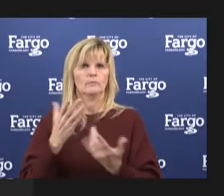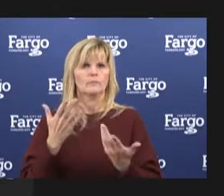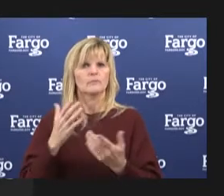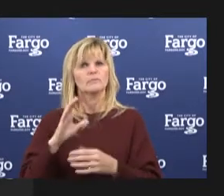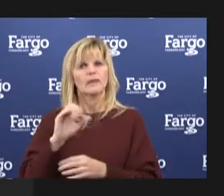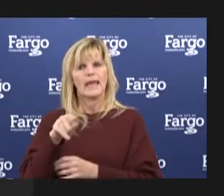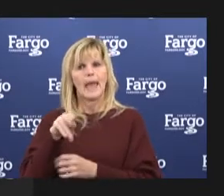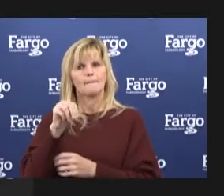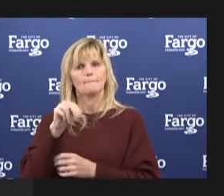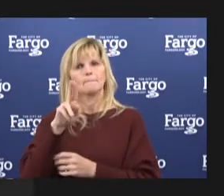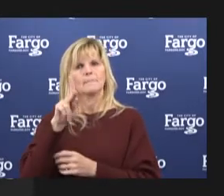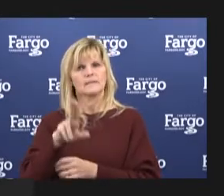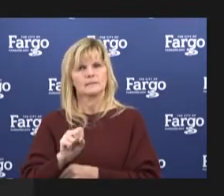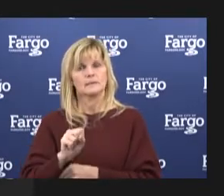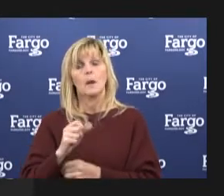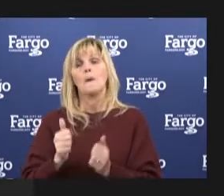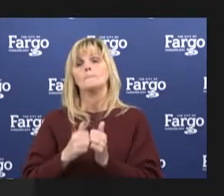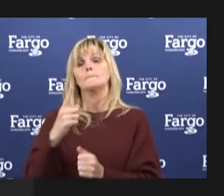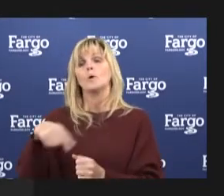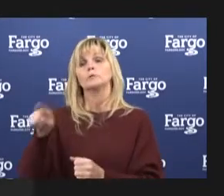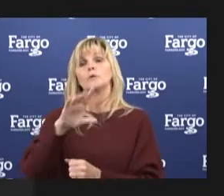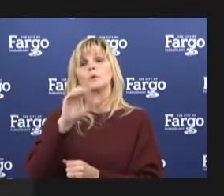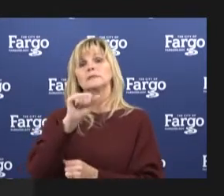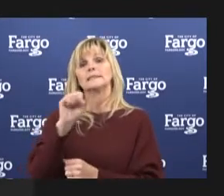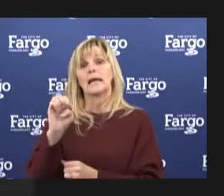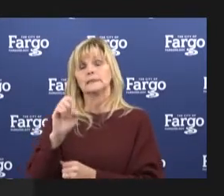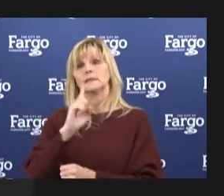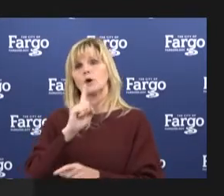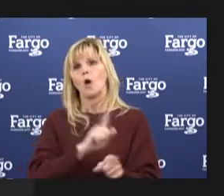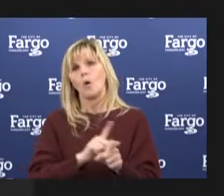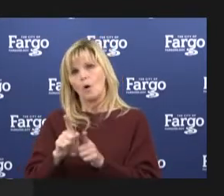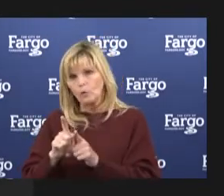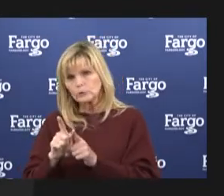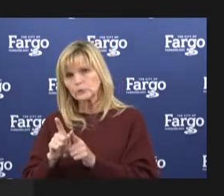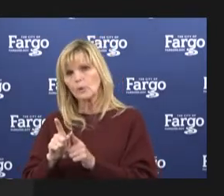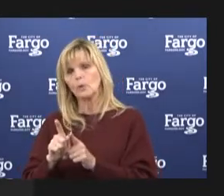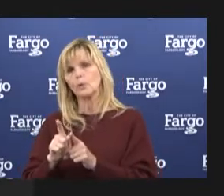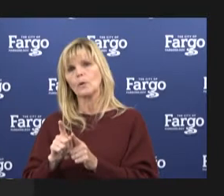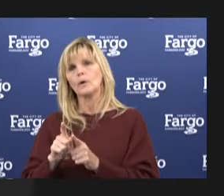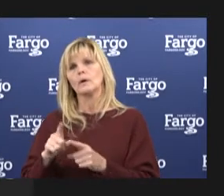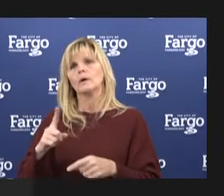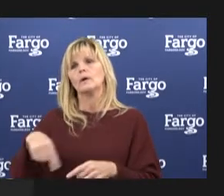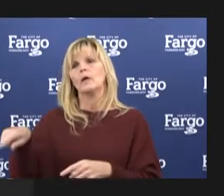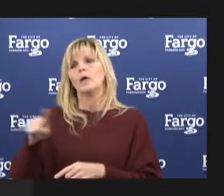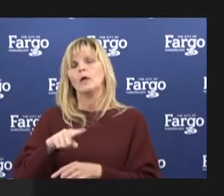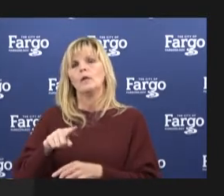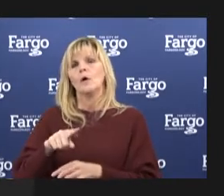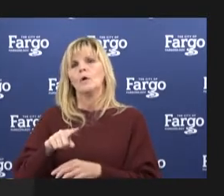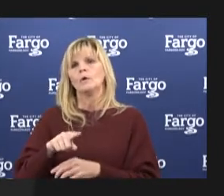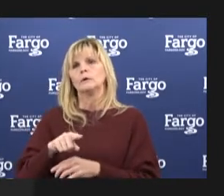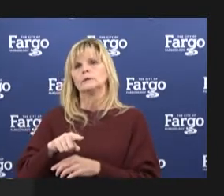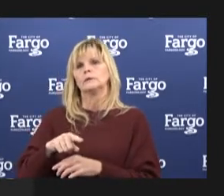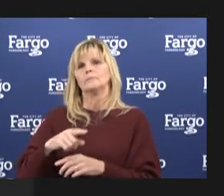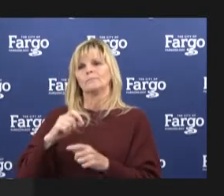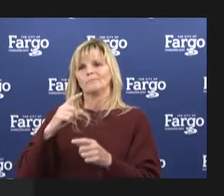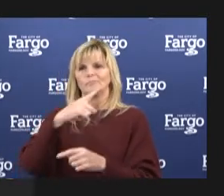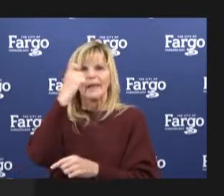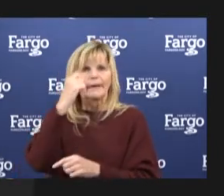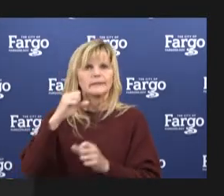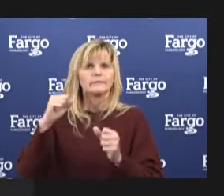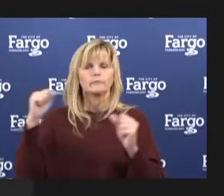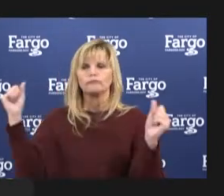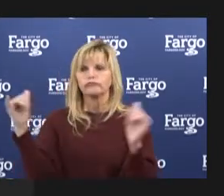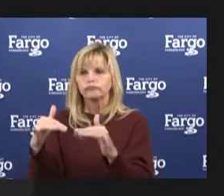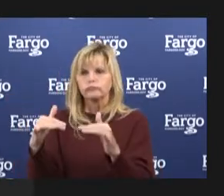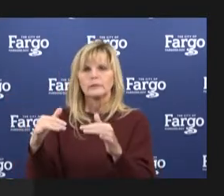campuses. Most of those cases are also ones that are being seen because of social gatherings outside